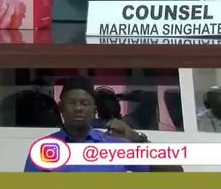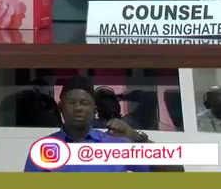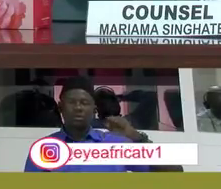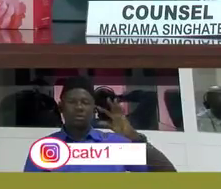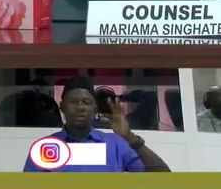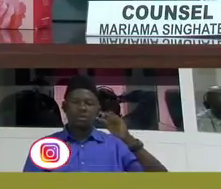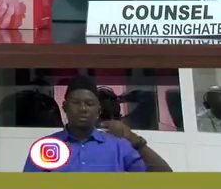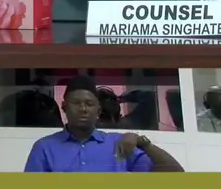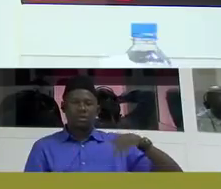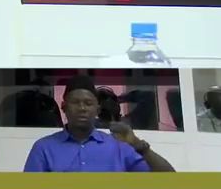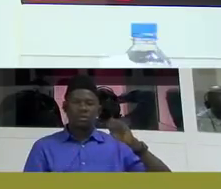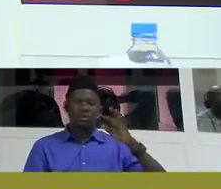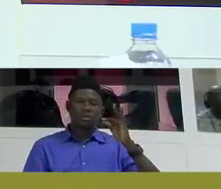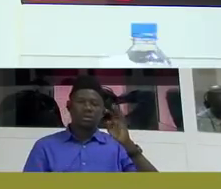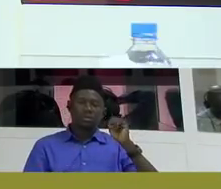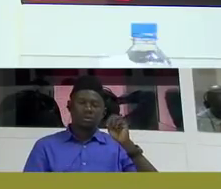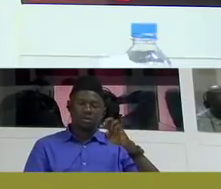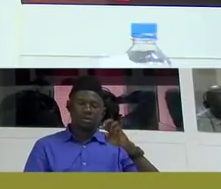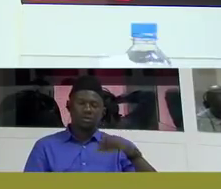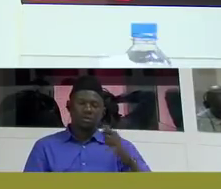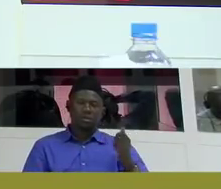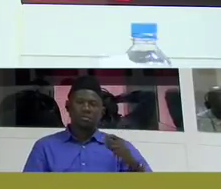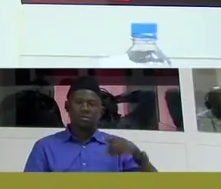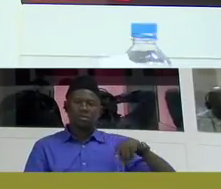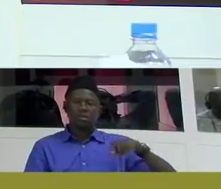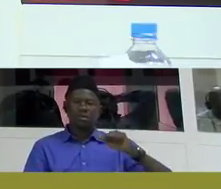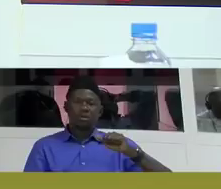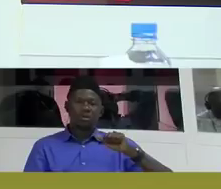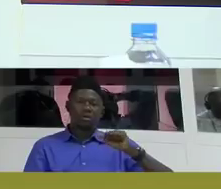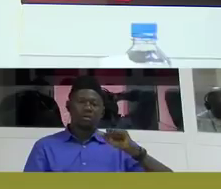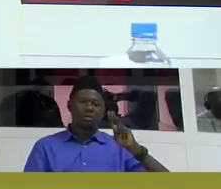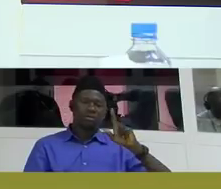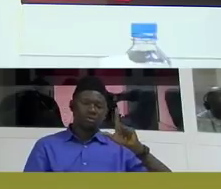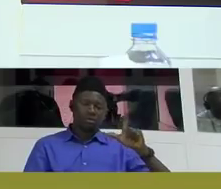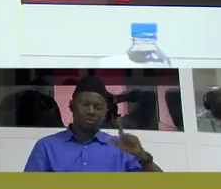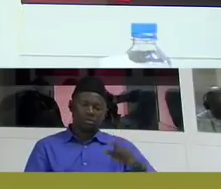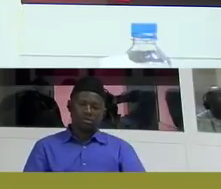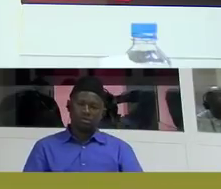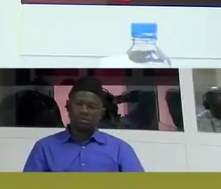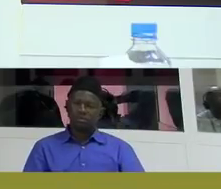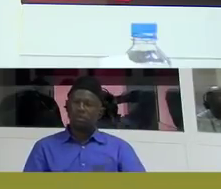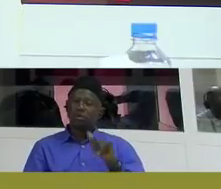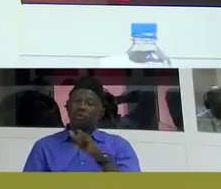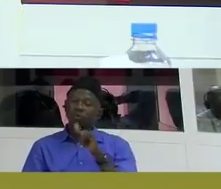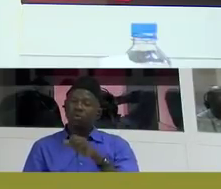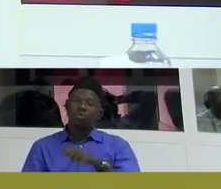other groups wrote? Catholic Community of Atlanta.